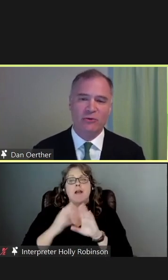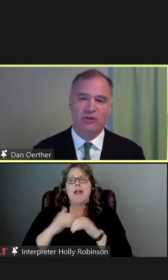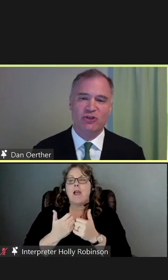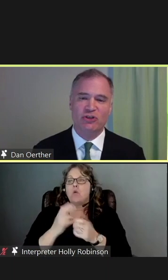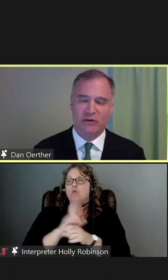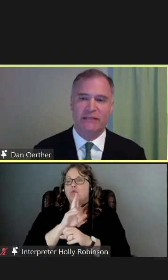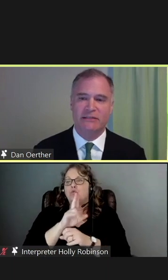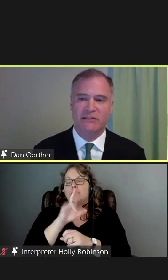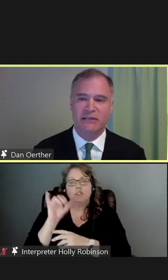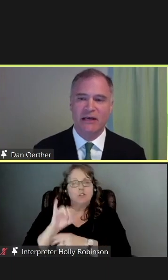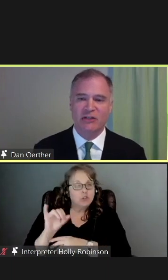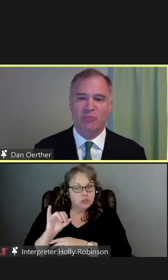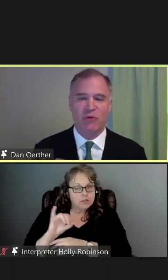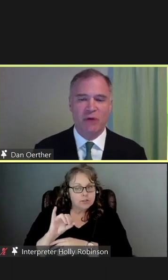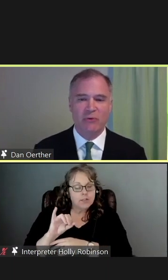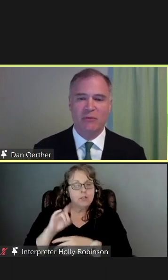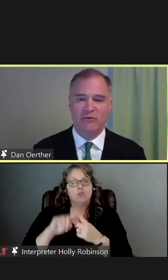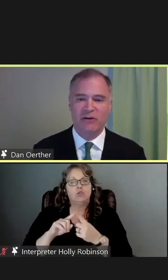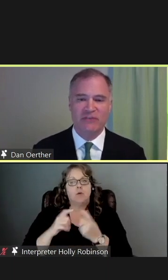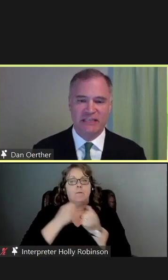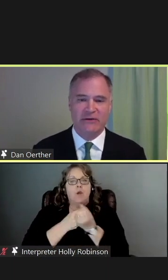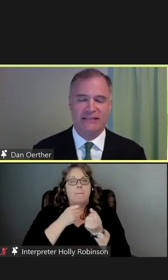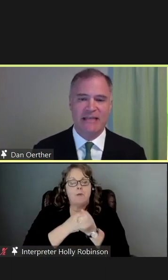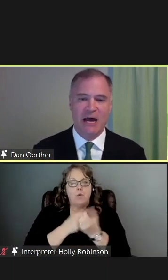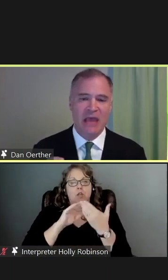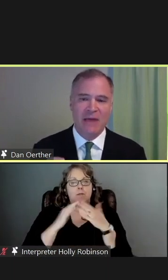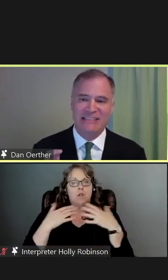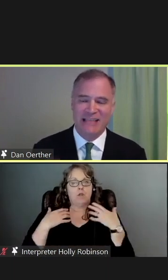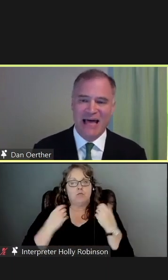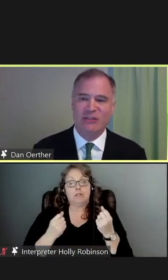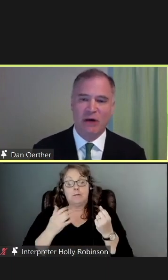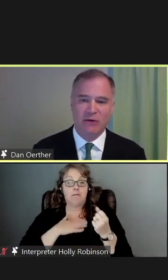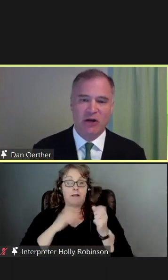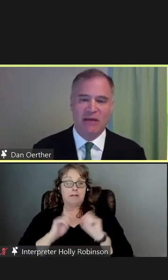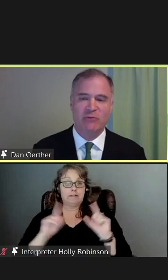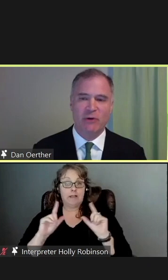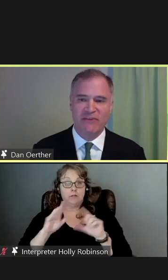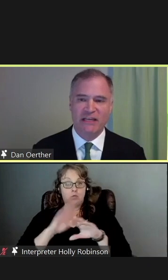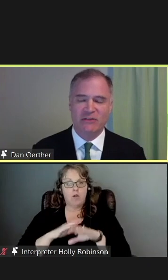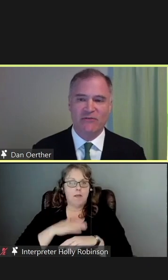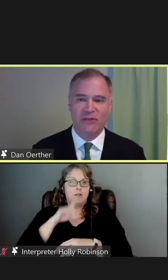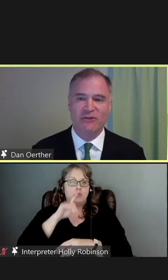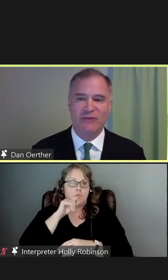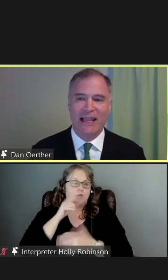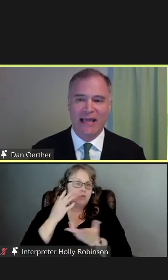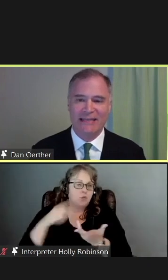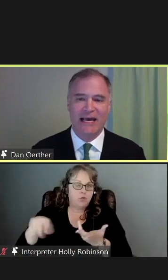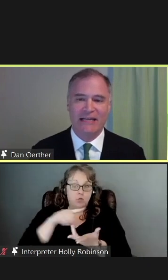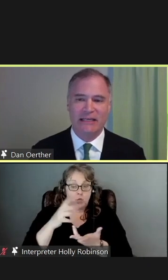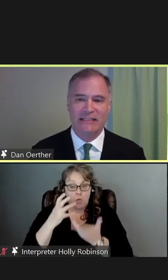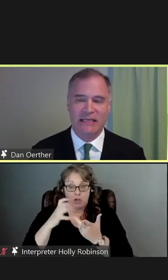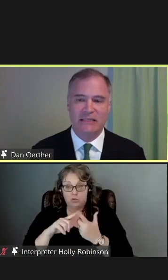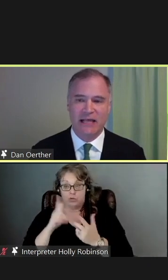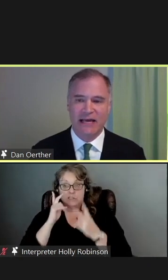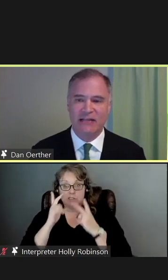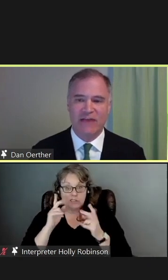use insurance to promote community resilience. Now, my slides are posted on my Twitter feed. So for those of you that like to actually